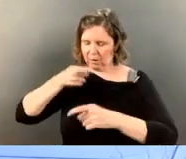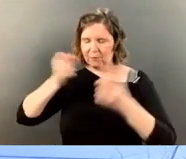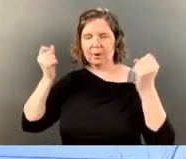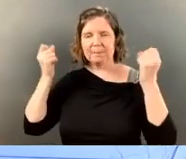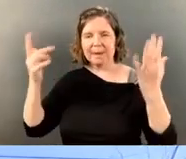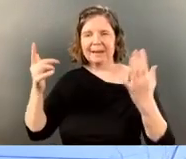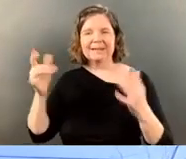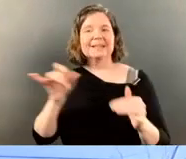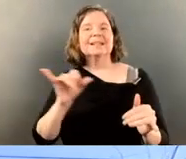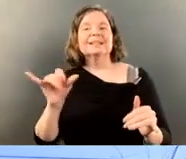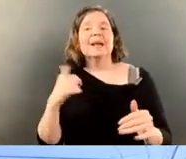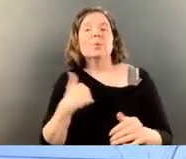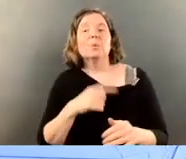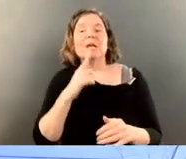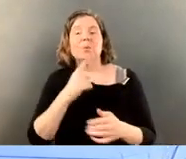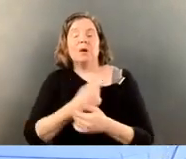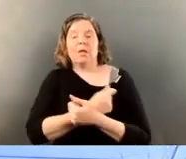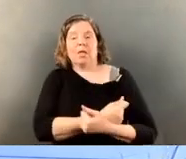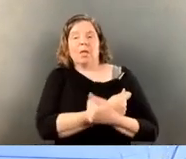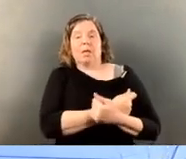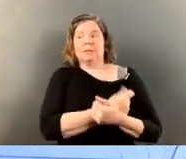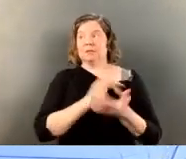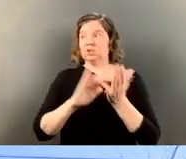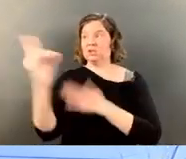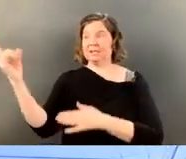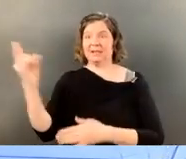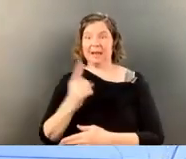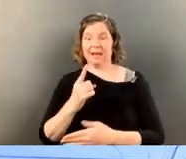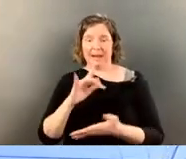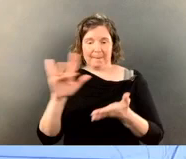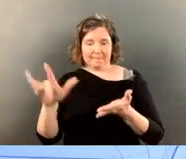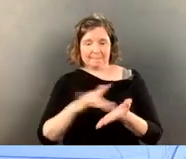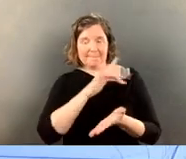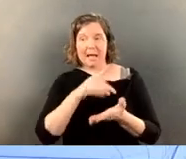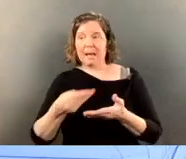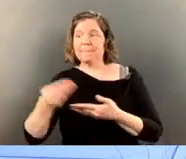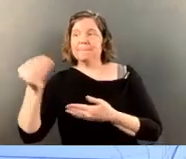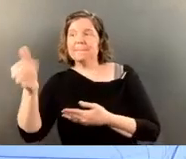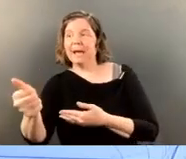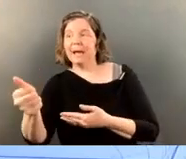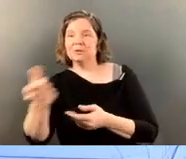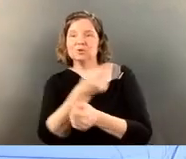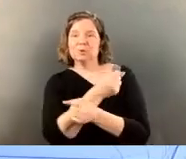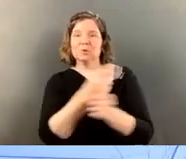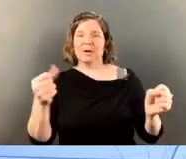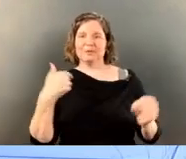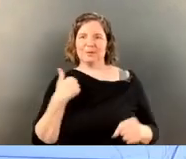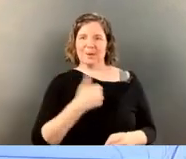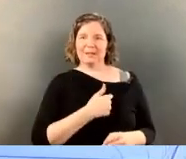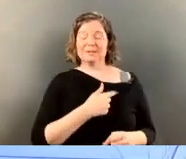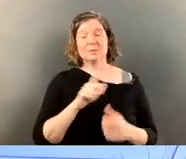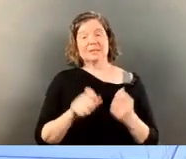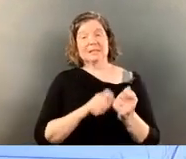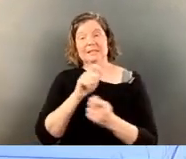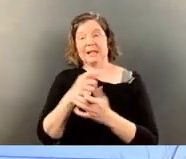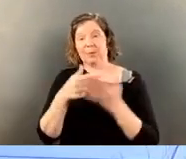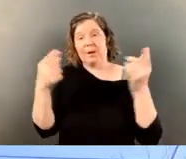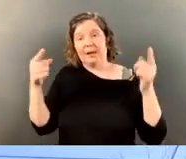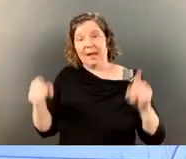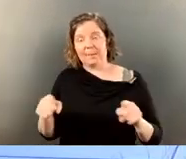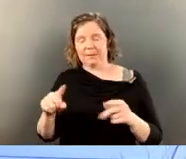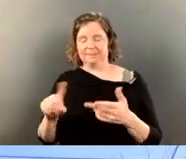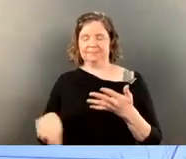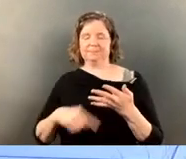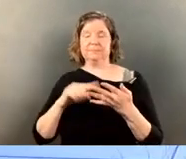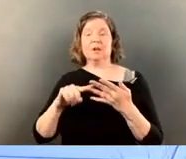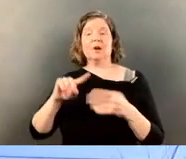many. It's like we were in bondage and Jesus pays a ransom to rescue us, which is exactly what happened. 1